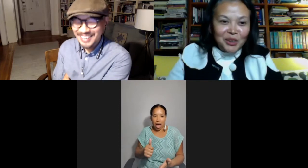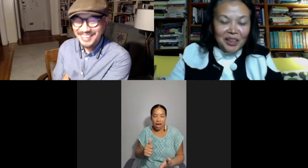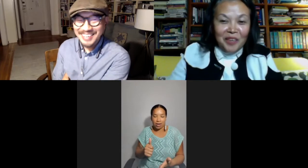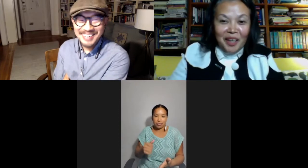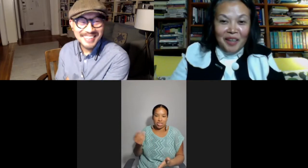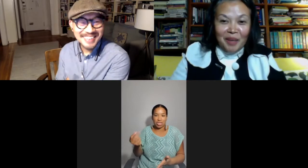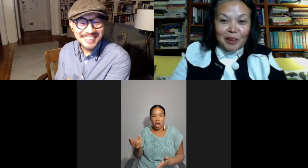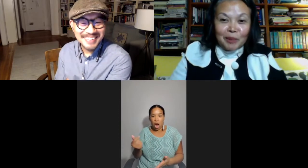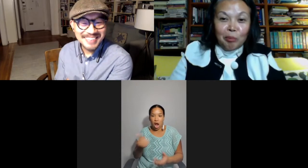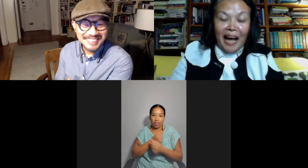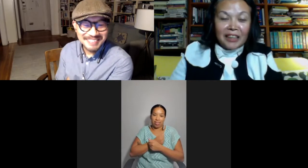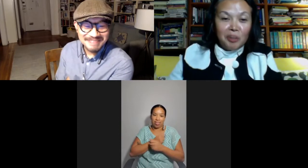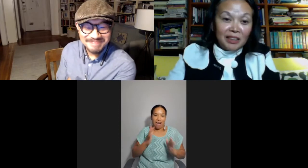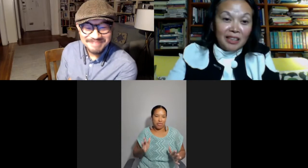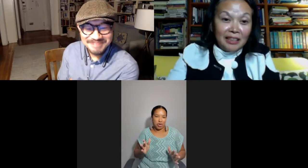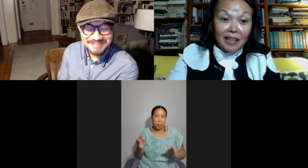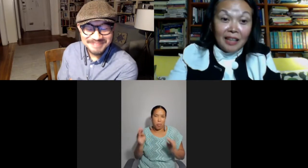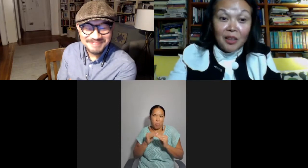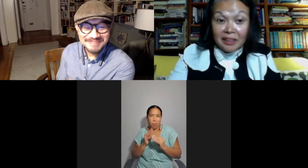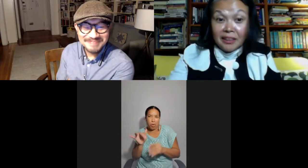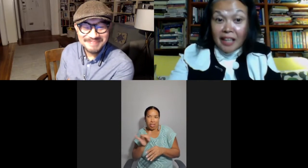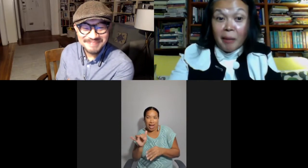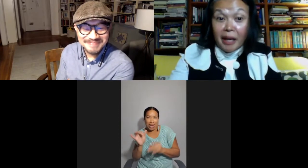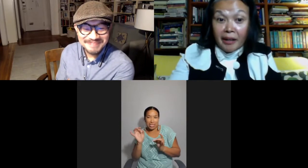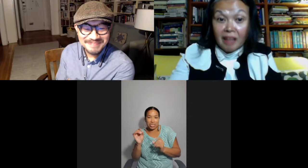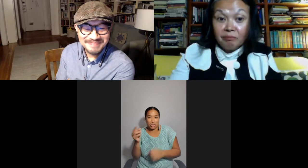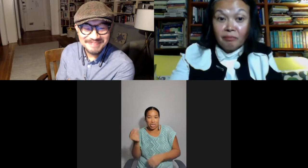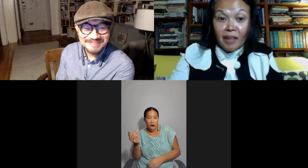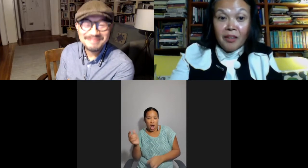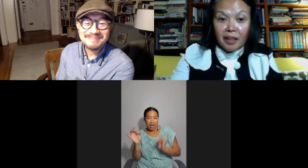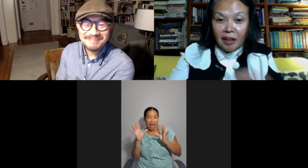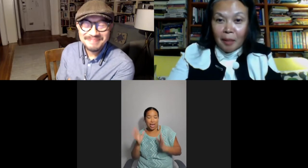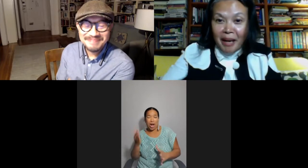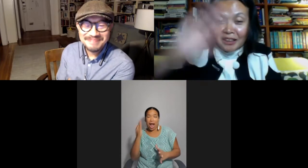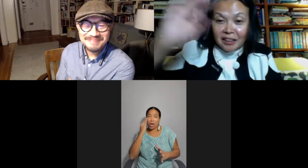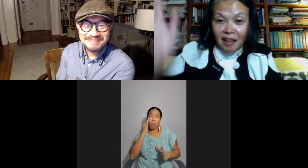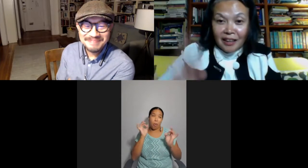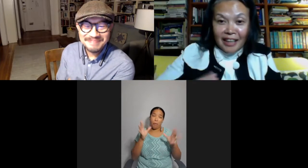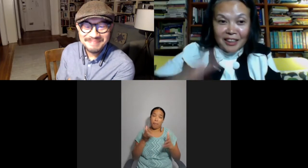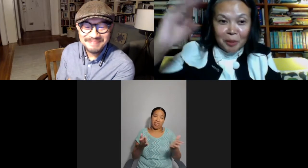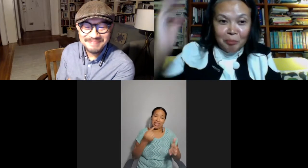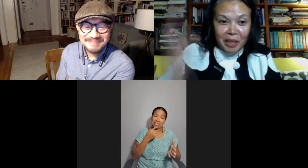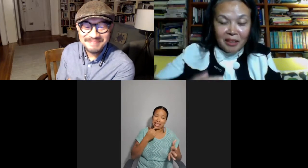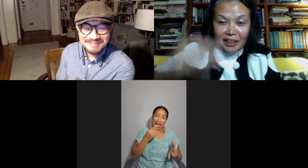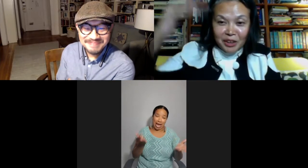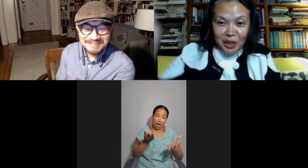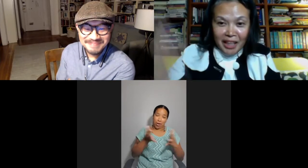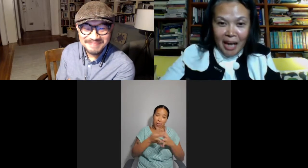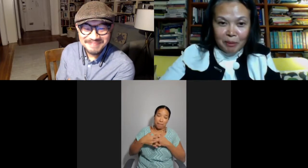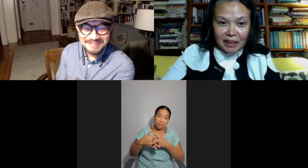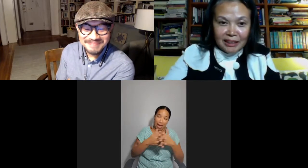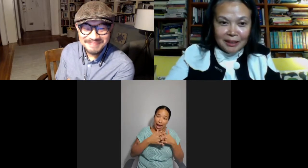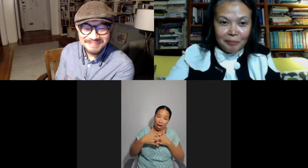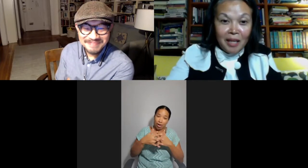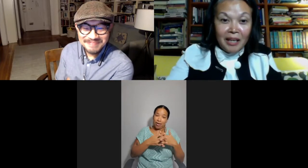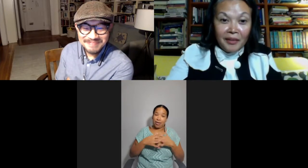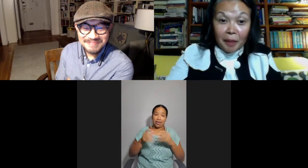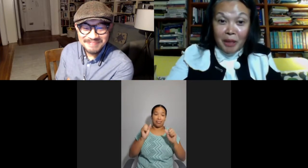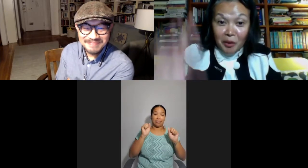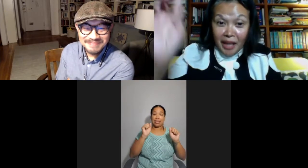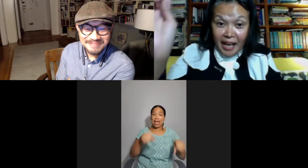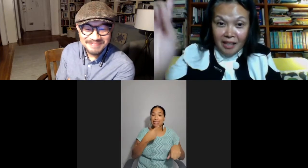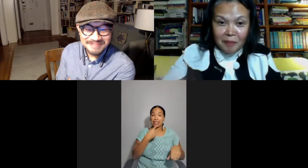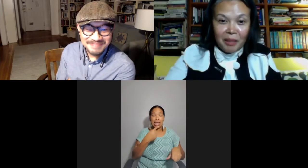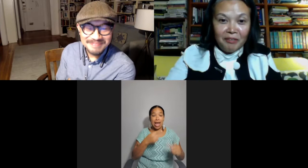which is really one of the most blasphemous things I think you can say in America. You can call Americans colonizers, imperialists, dirty capitalists. They'll